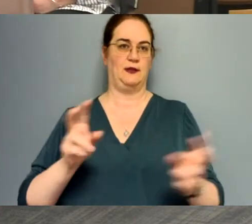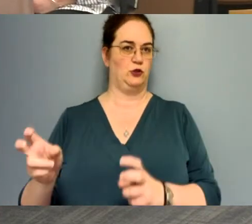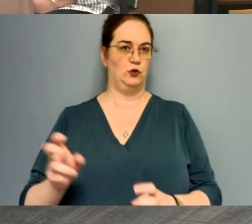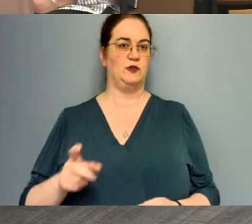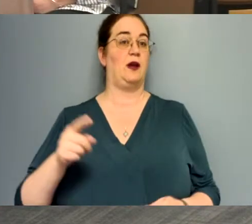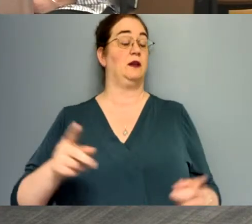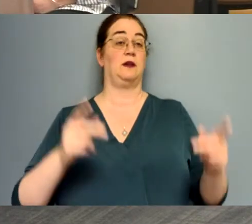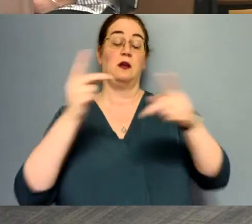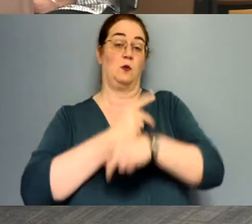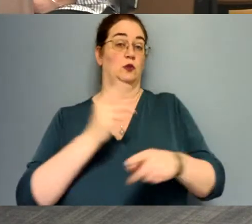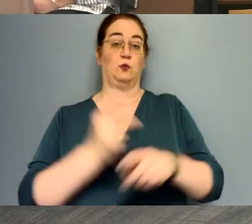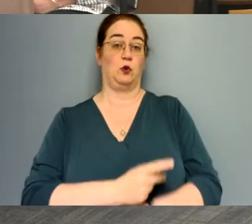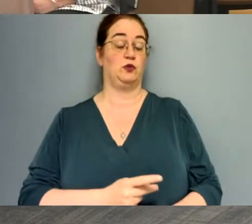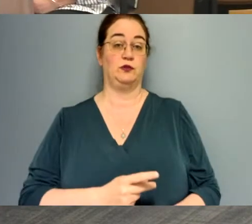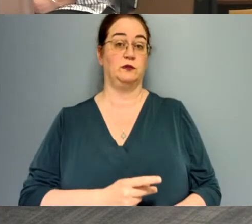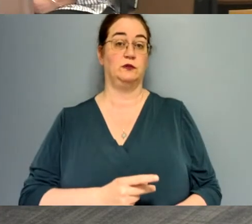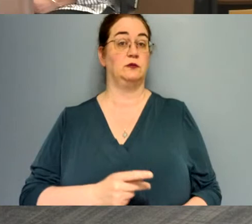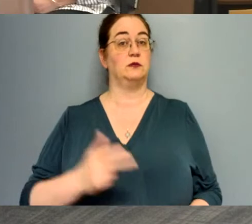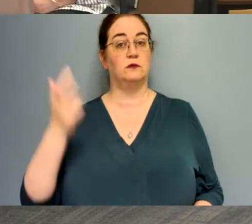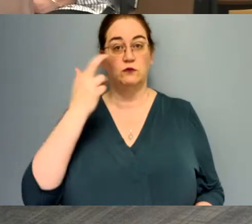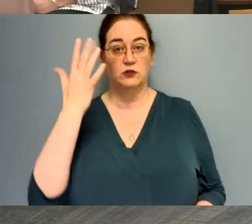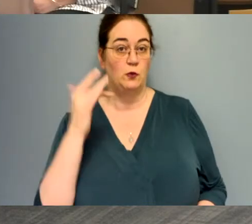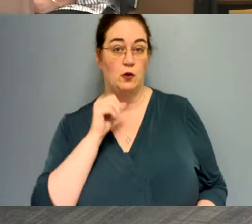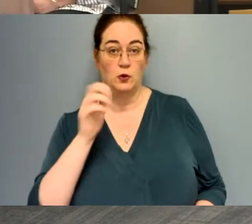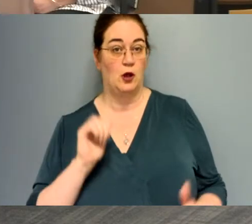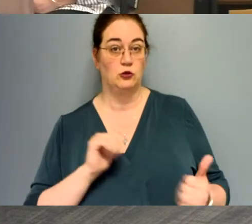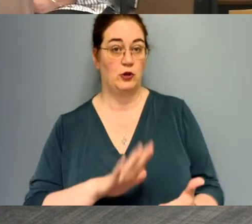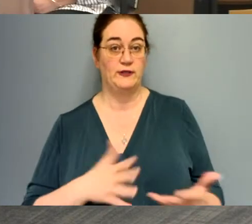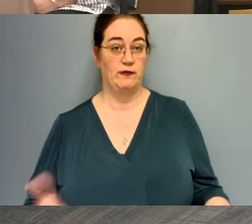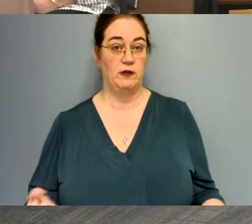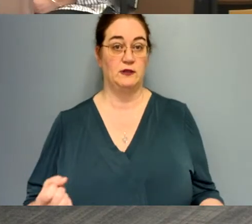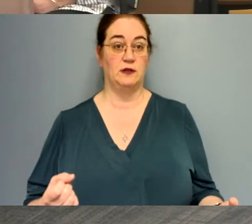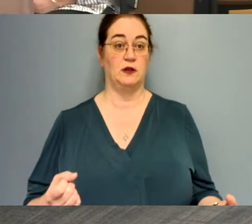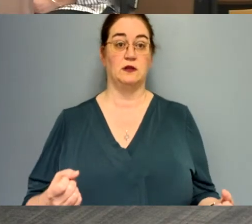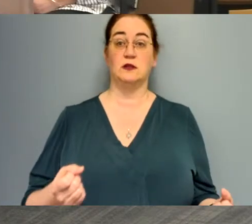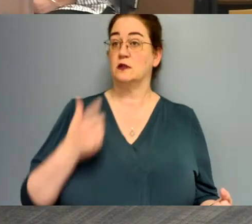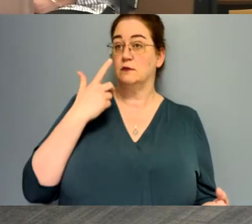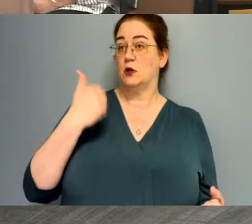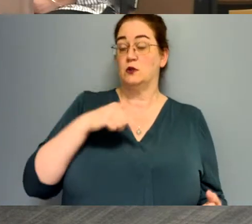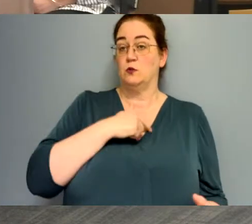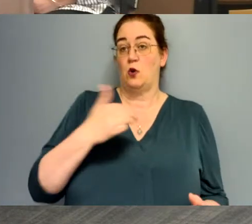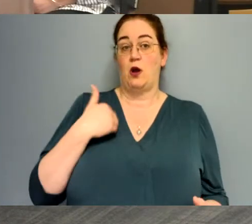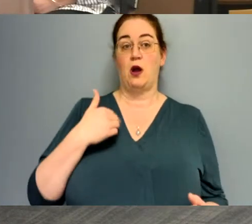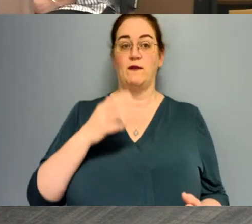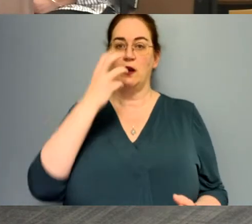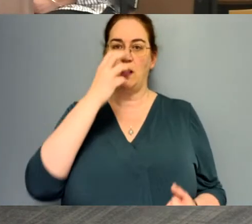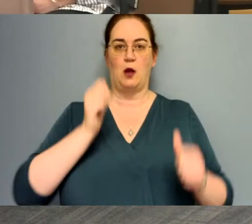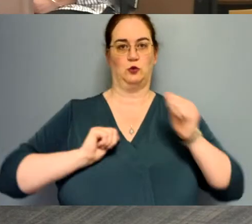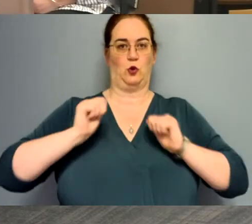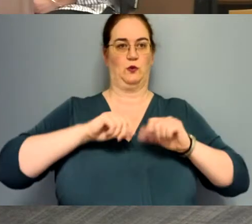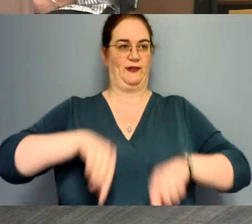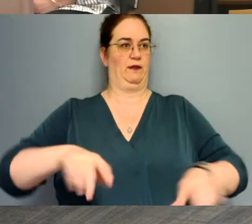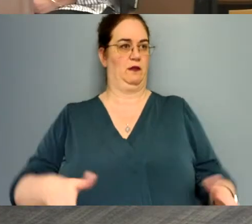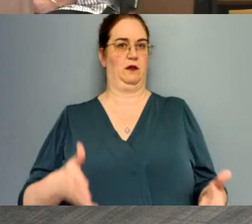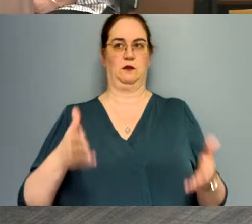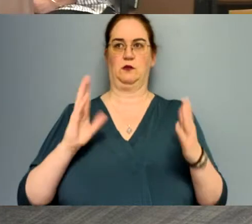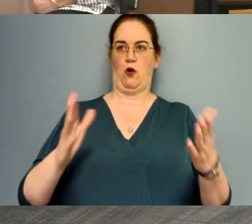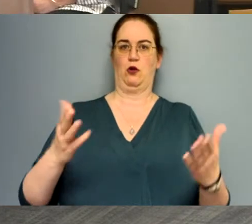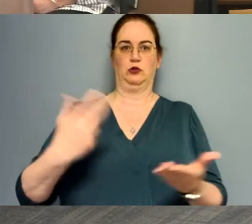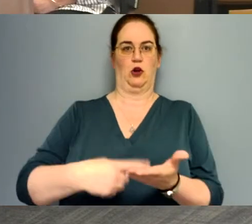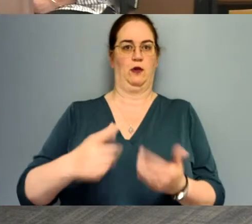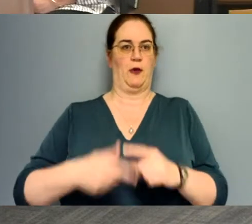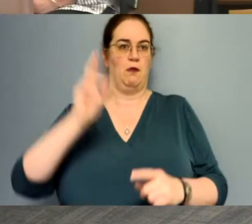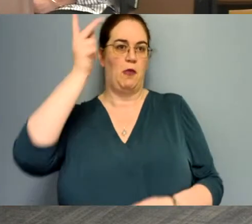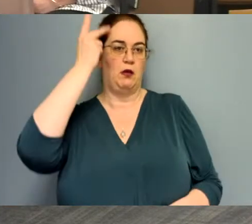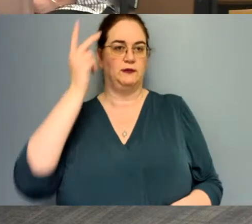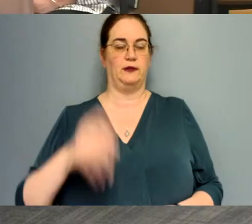getting worse and worse. And the reasons why we're not addressing these things is because we're having clown shows in this hall, talking about